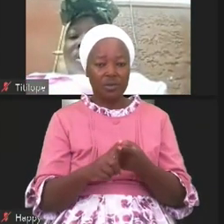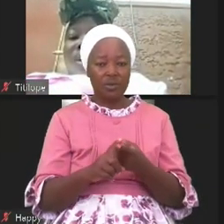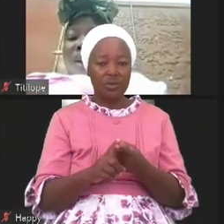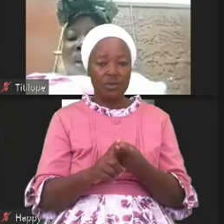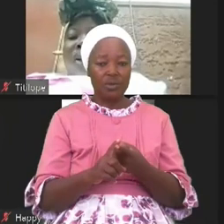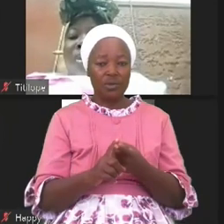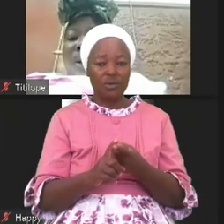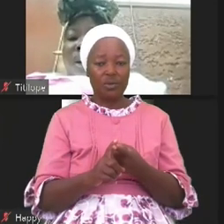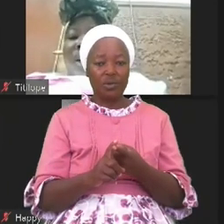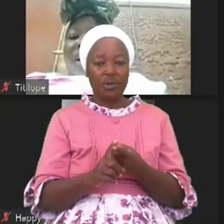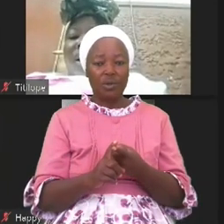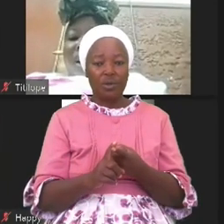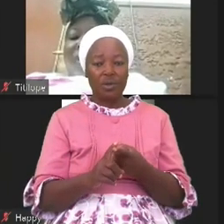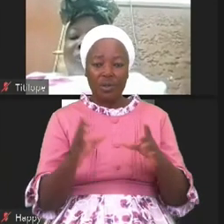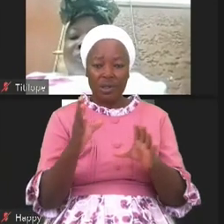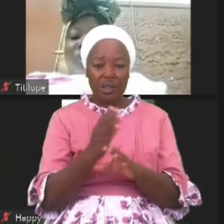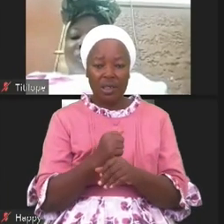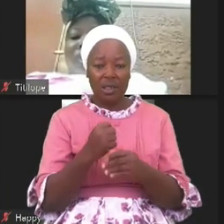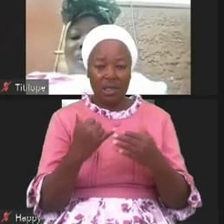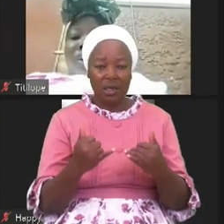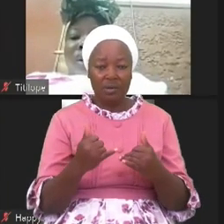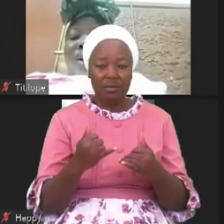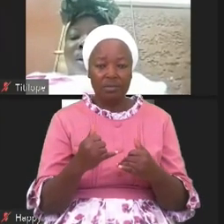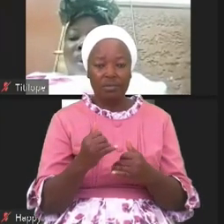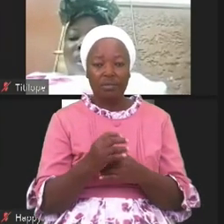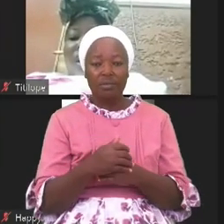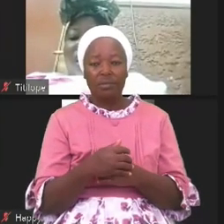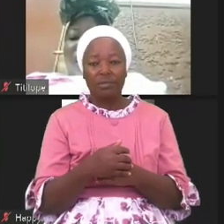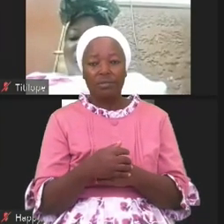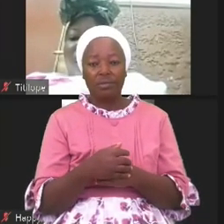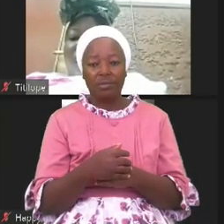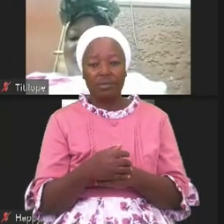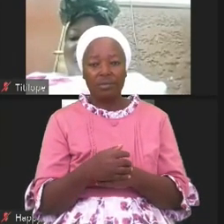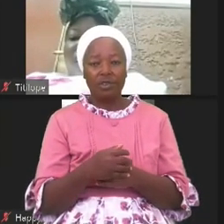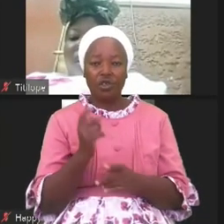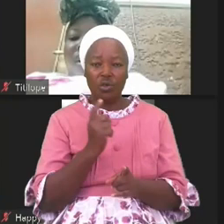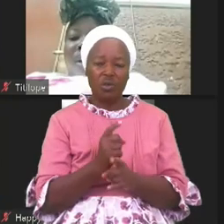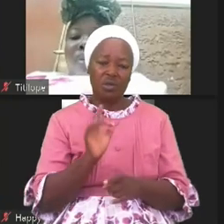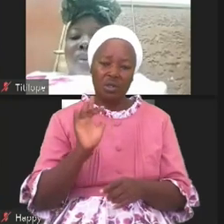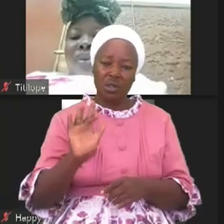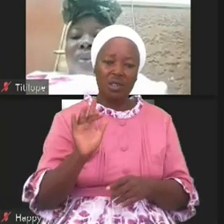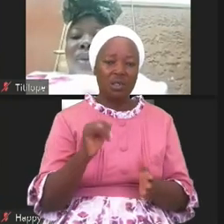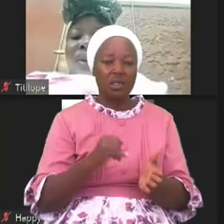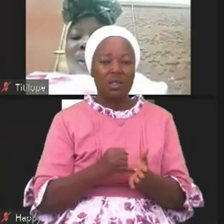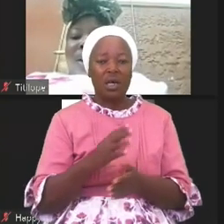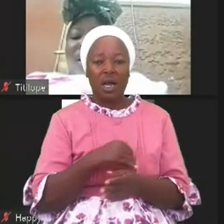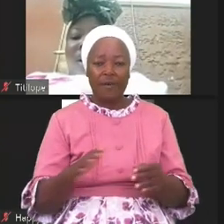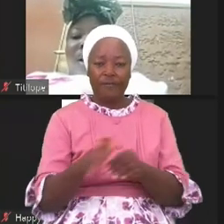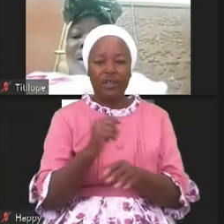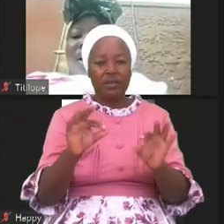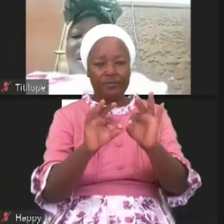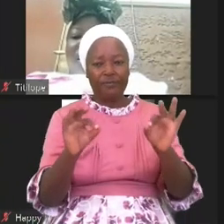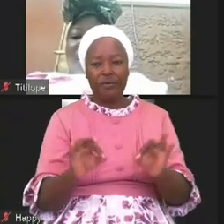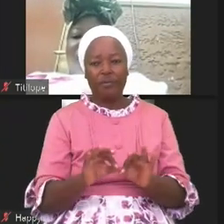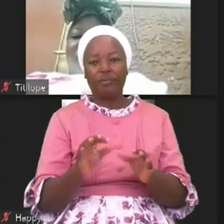player, click it and fill the form so we can assist you